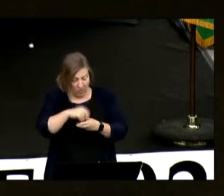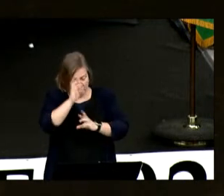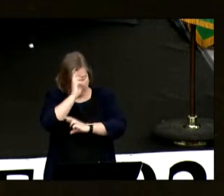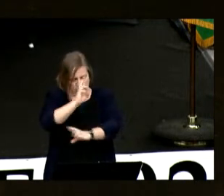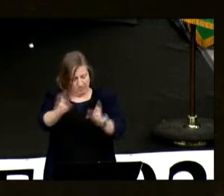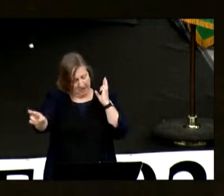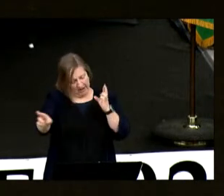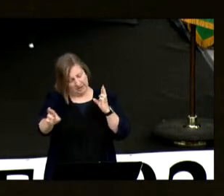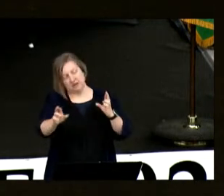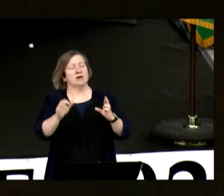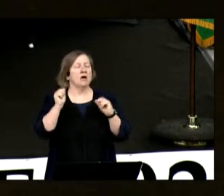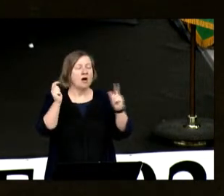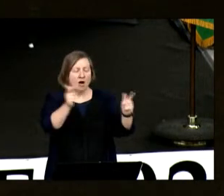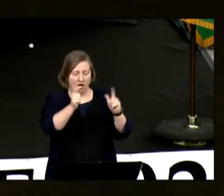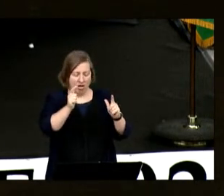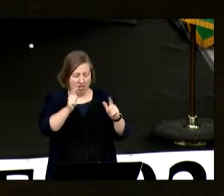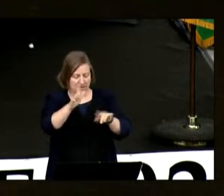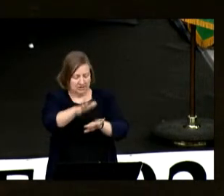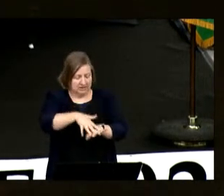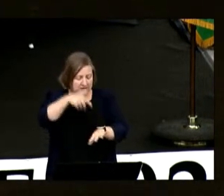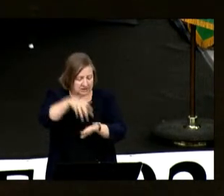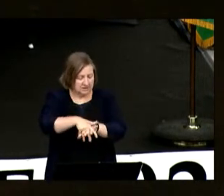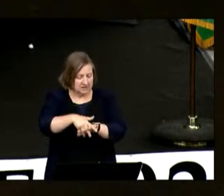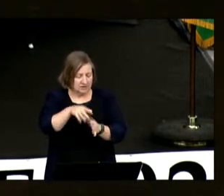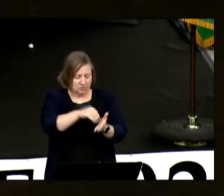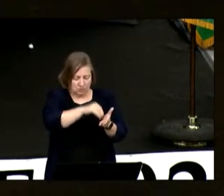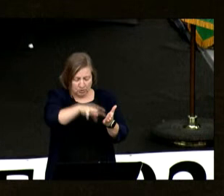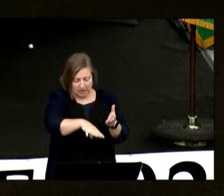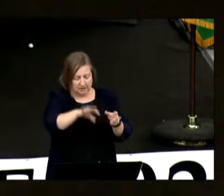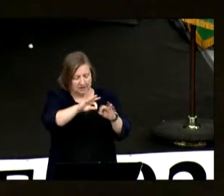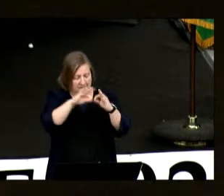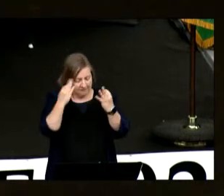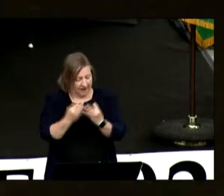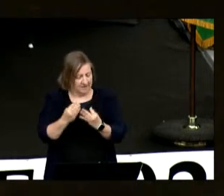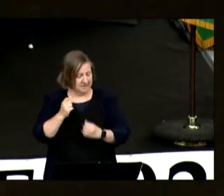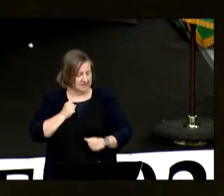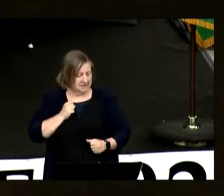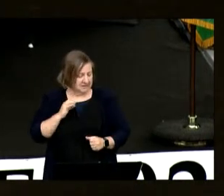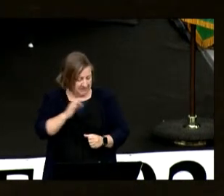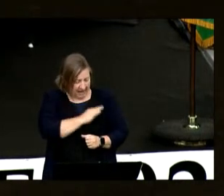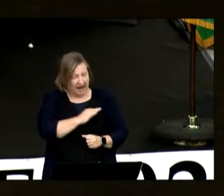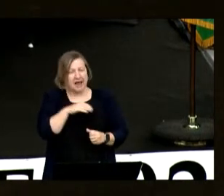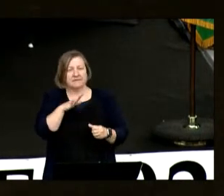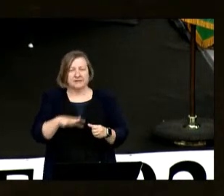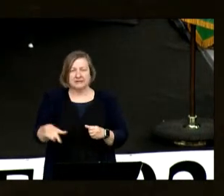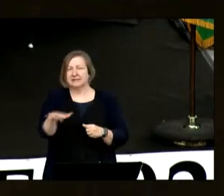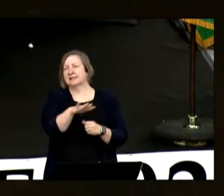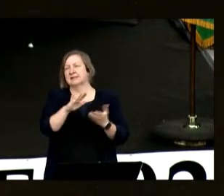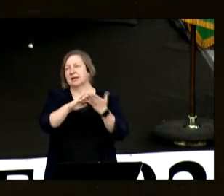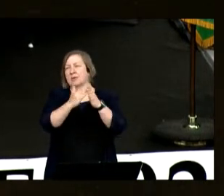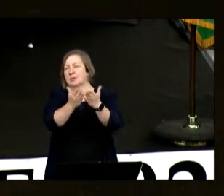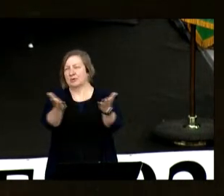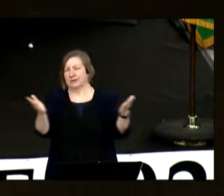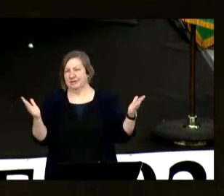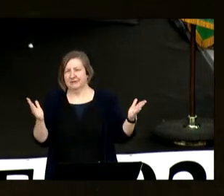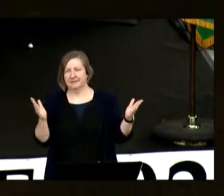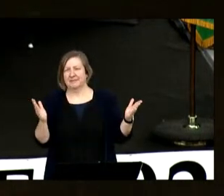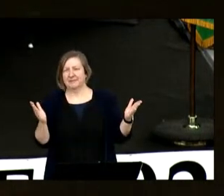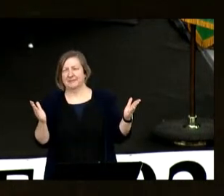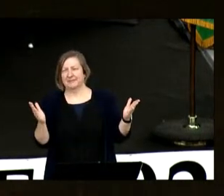respect for all Indigenous students, families, and staff in our